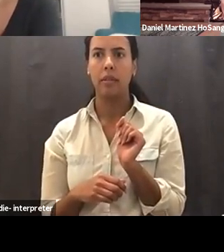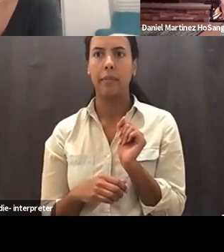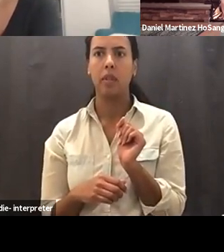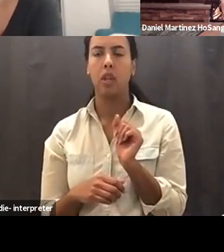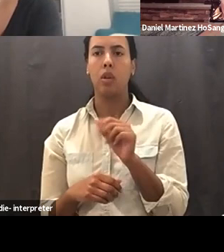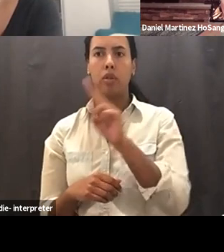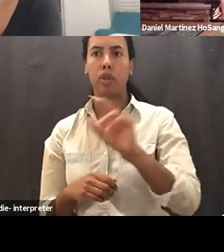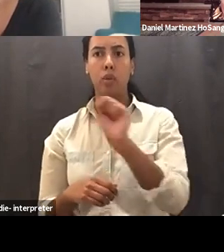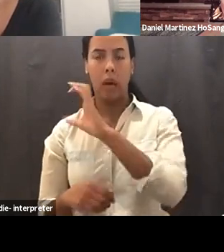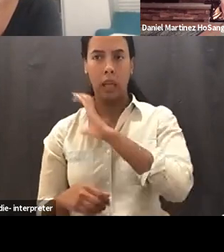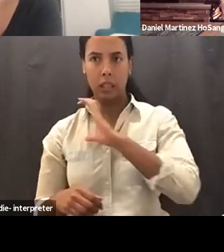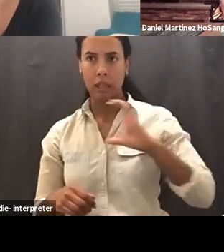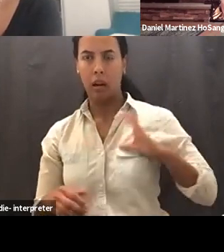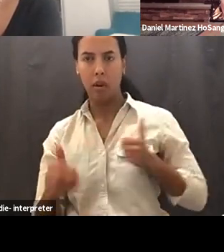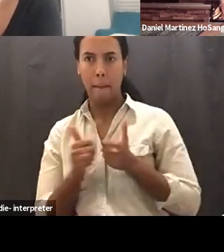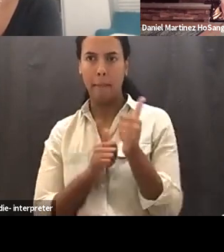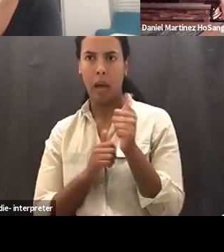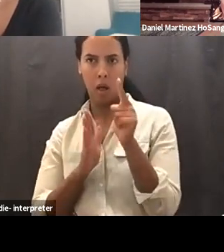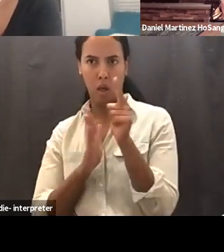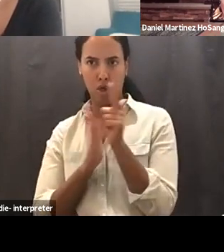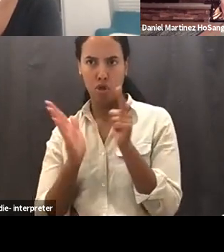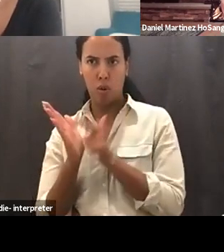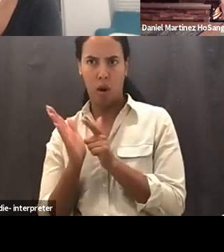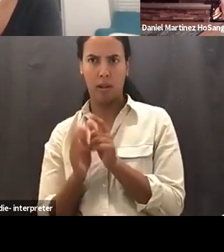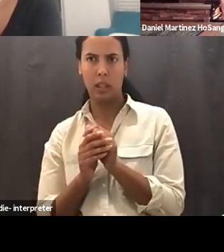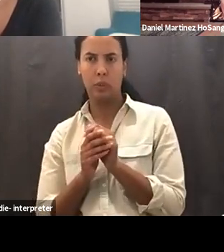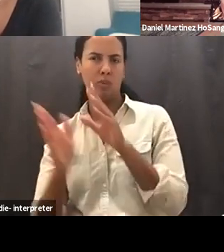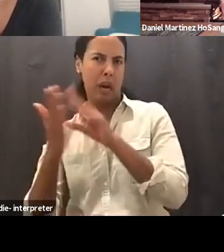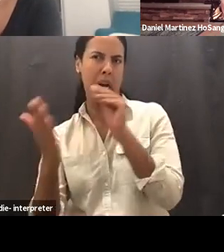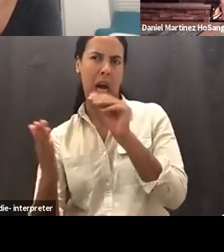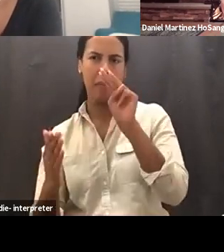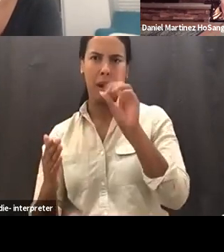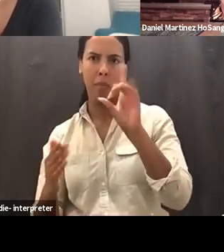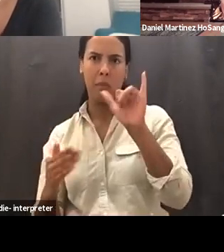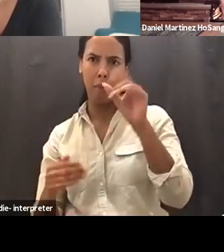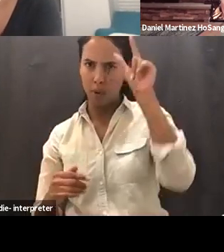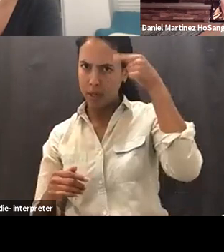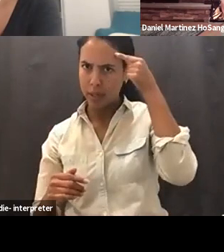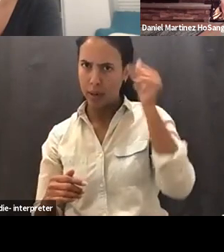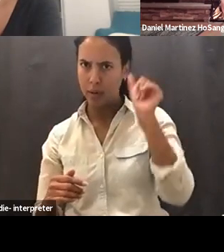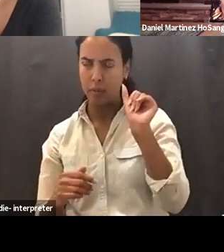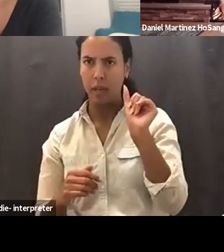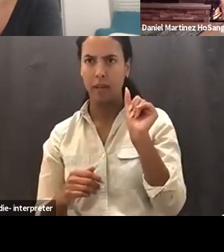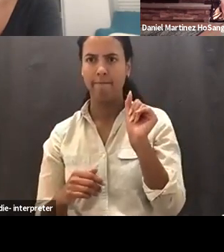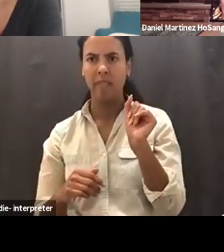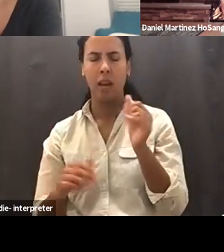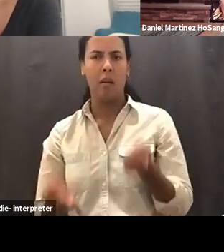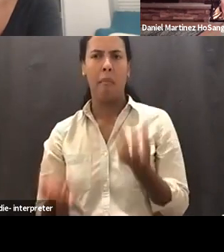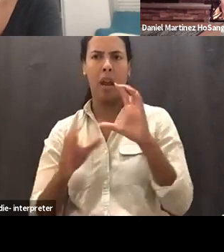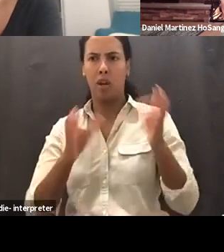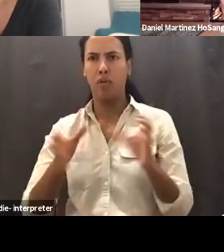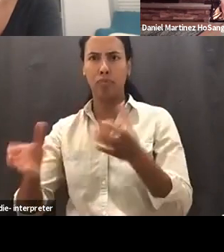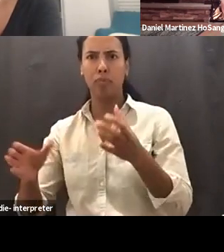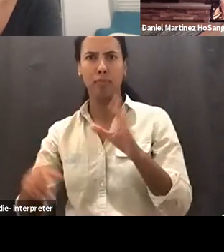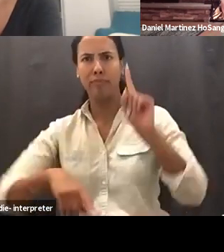resolution that did the same. So the letter found considerable support among organized groups in many campuses, many